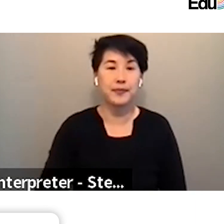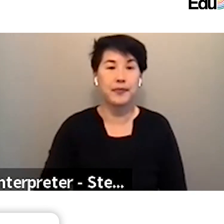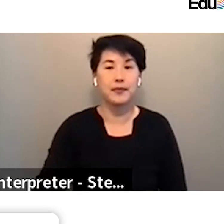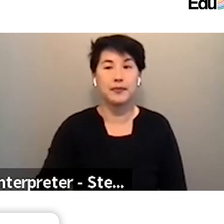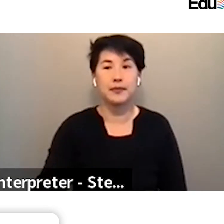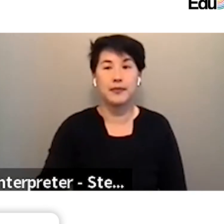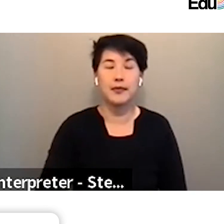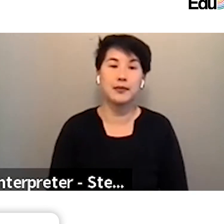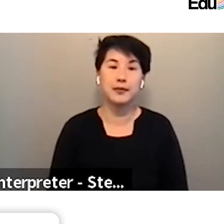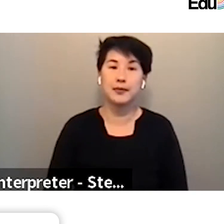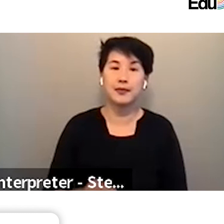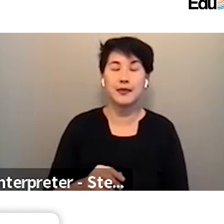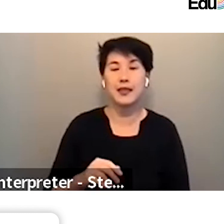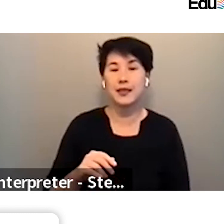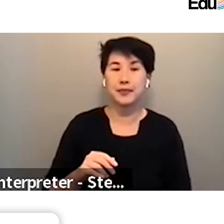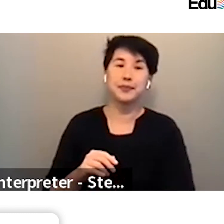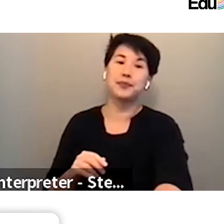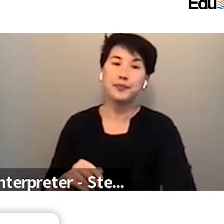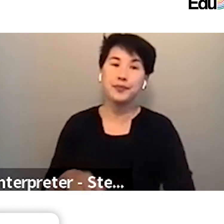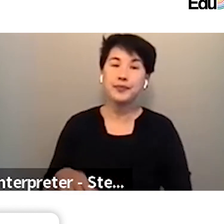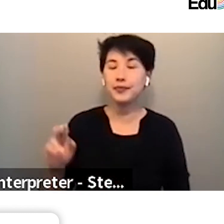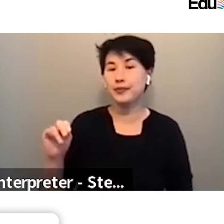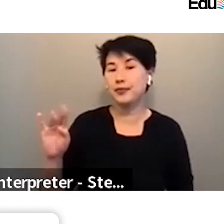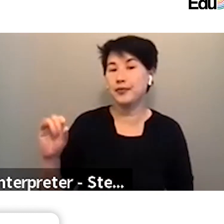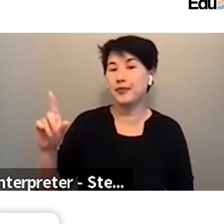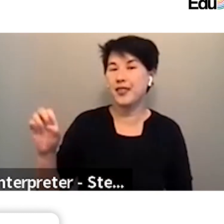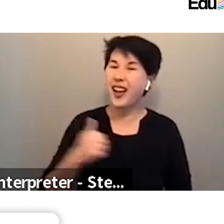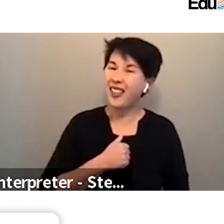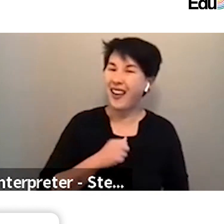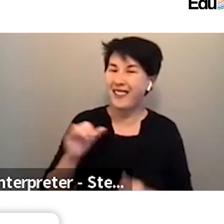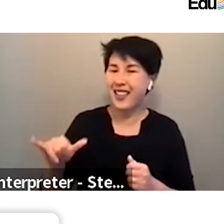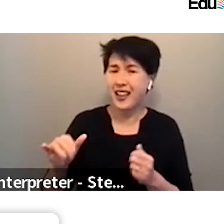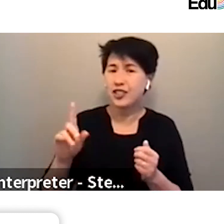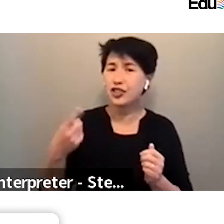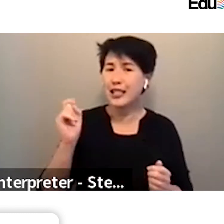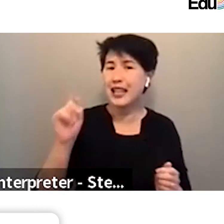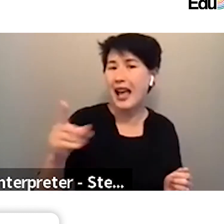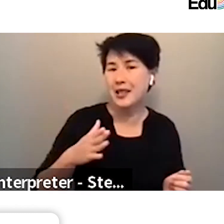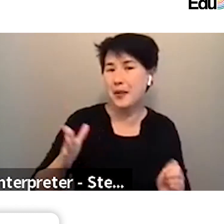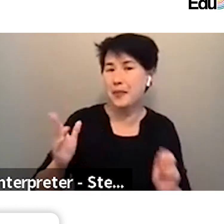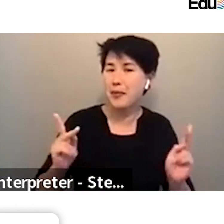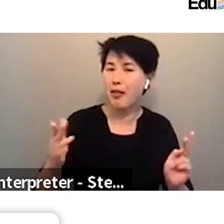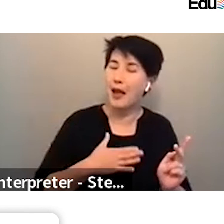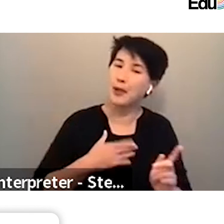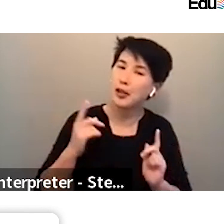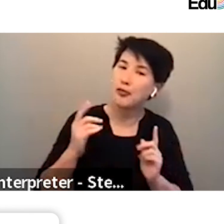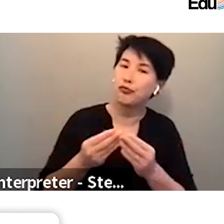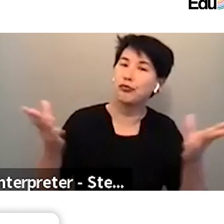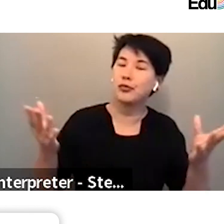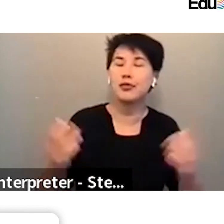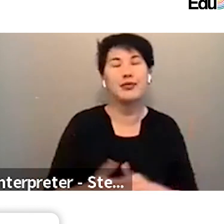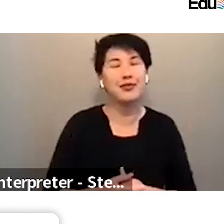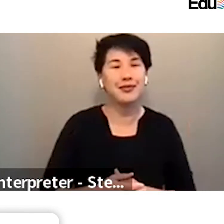I love that. So many, so many of you all are like, just ask. People are happy to give. Like I